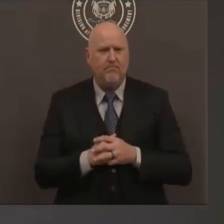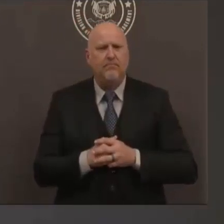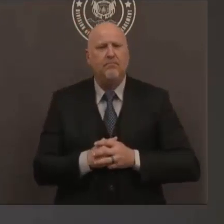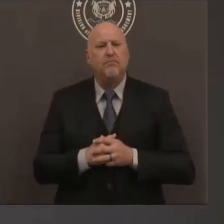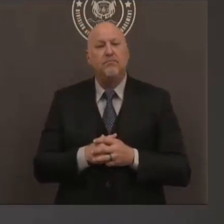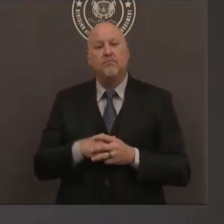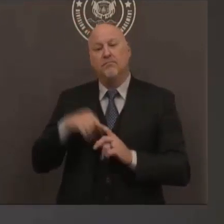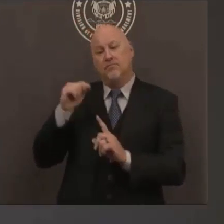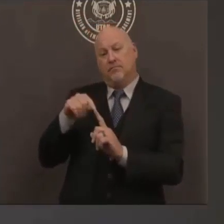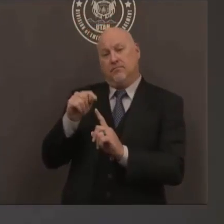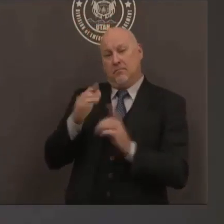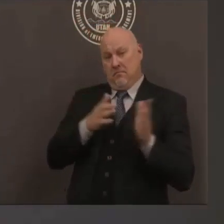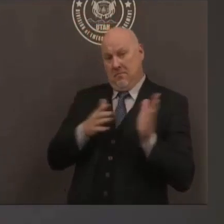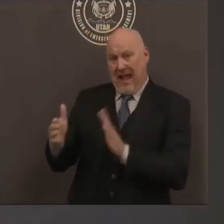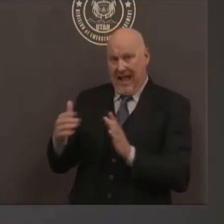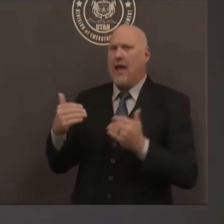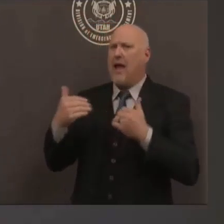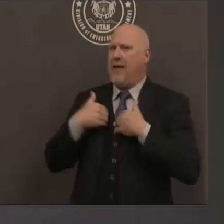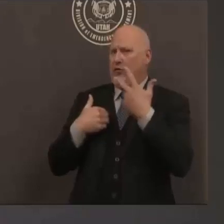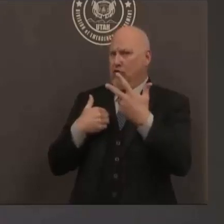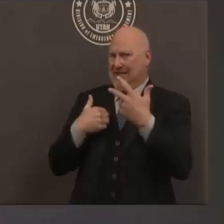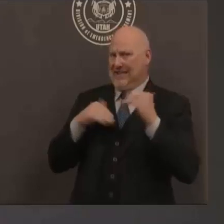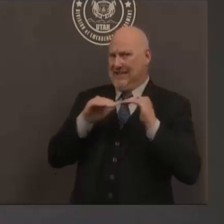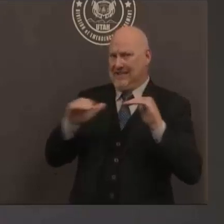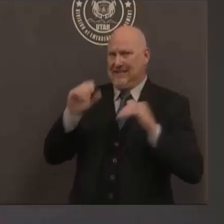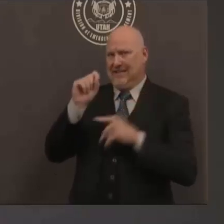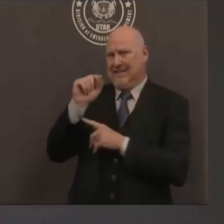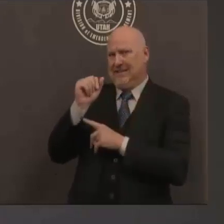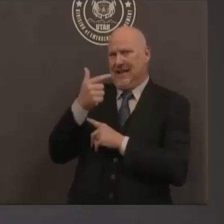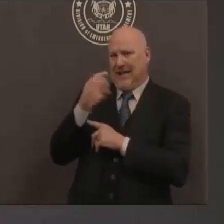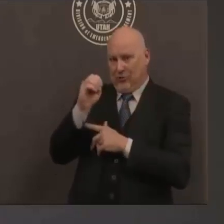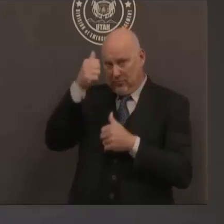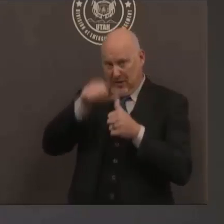three stages, which were urgency, which we're in now, moving to